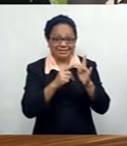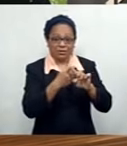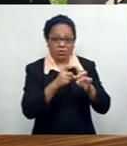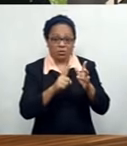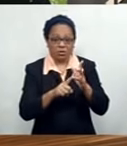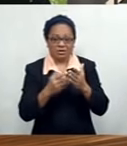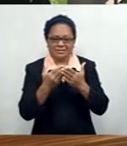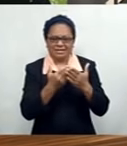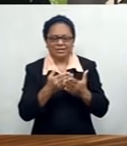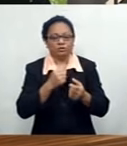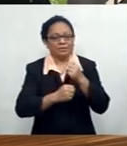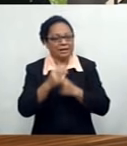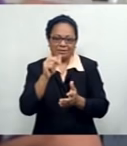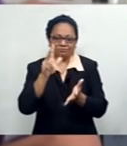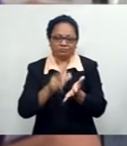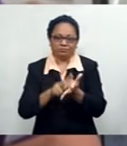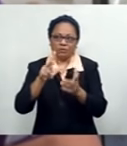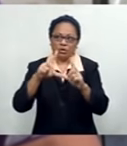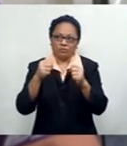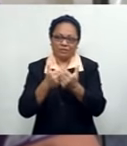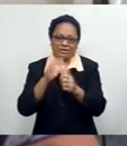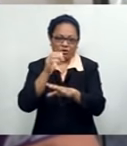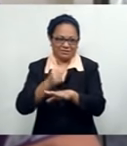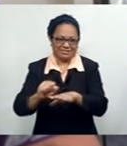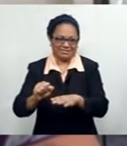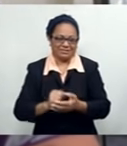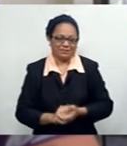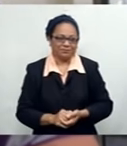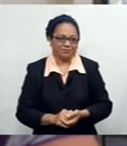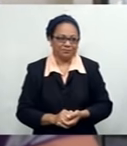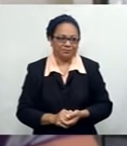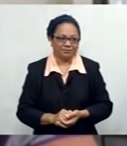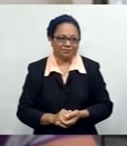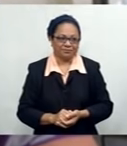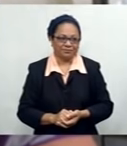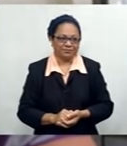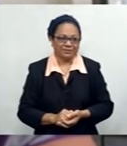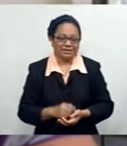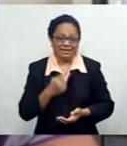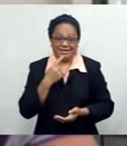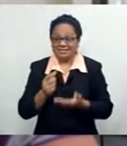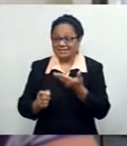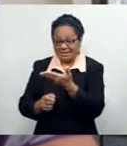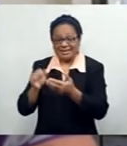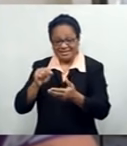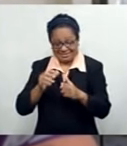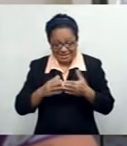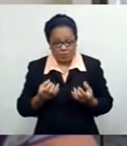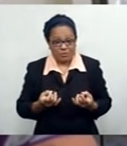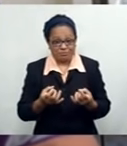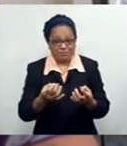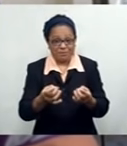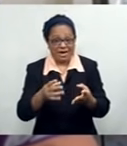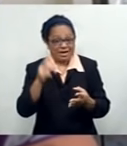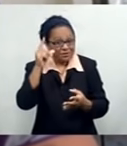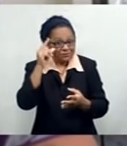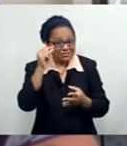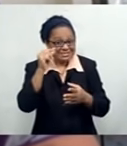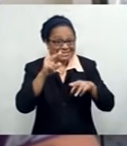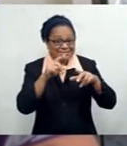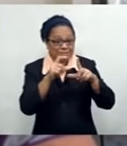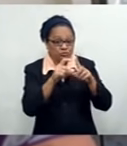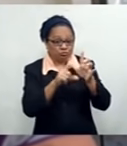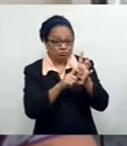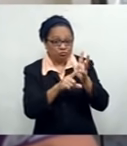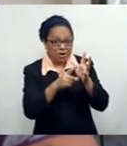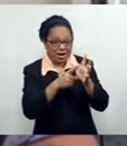be a trainer and gym instructor. He's going on to Dandua to prepare them if we have to play in